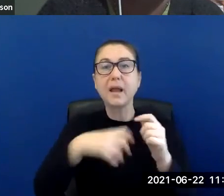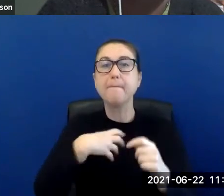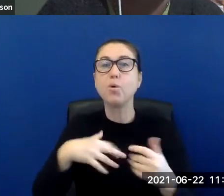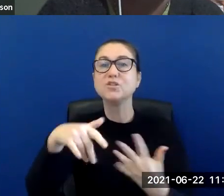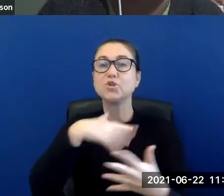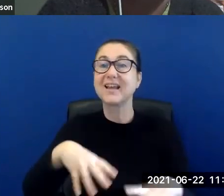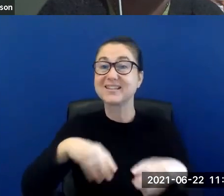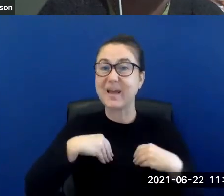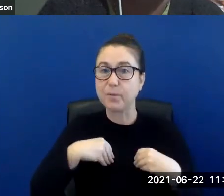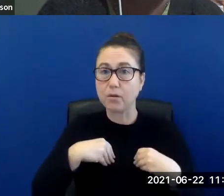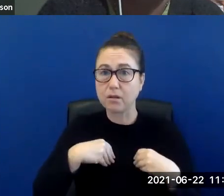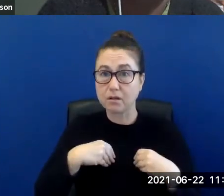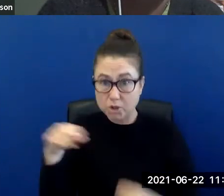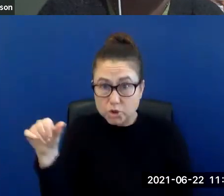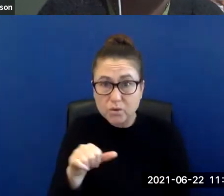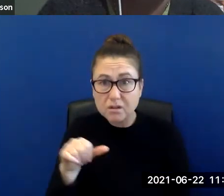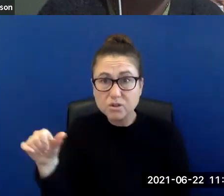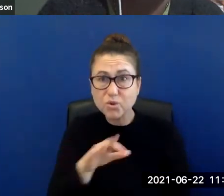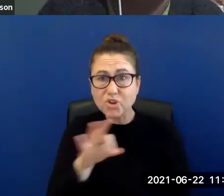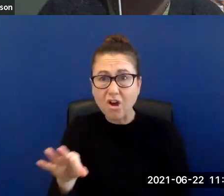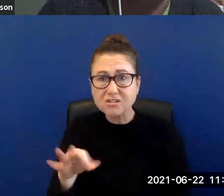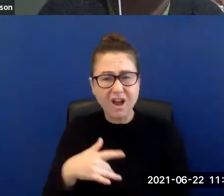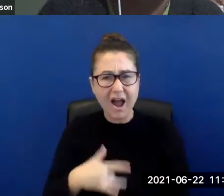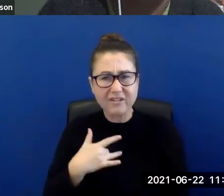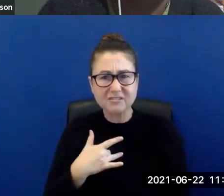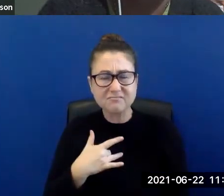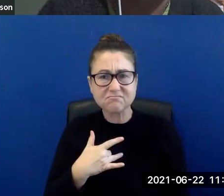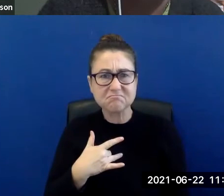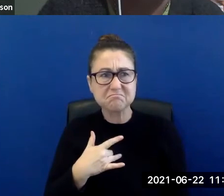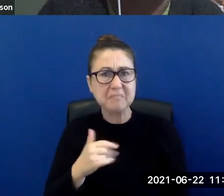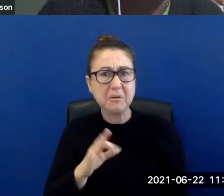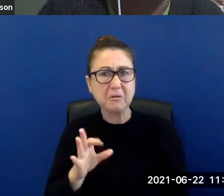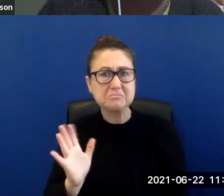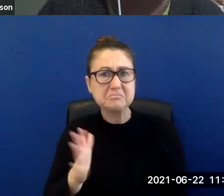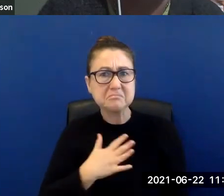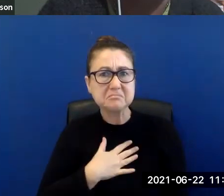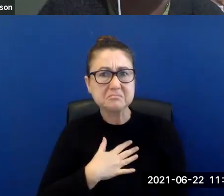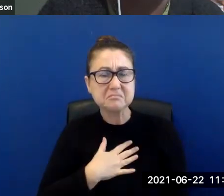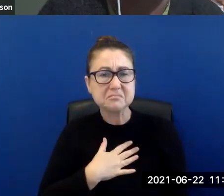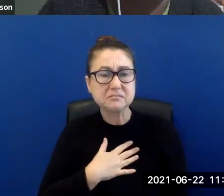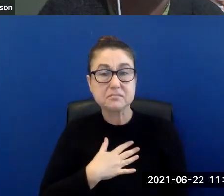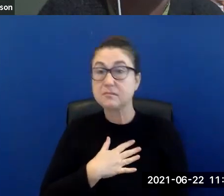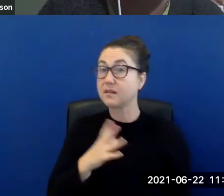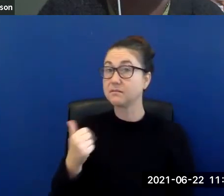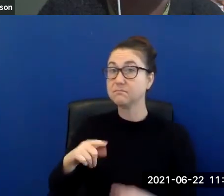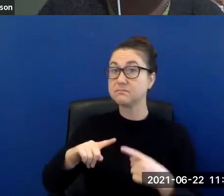be doing that? Is that right? And my view is not necessarily. Yeah, no, that's a really good